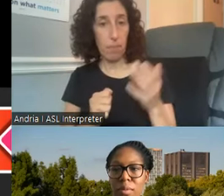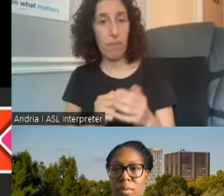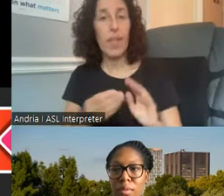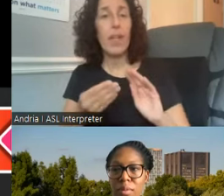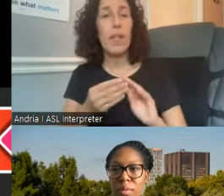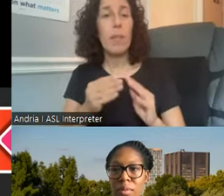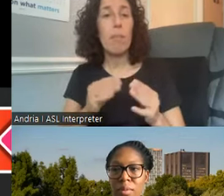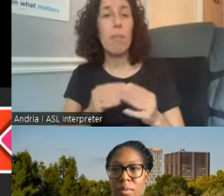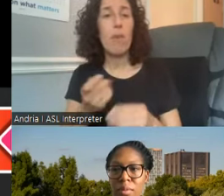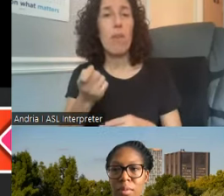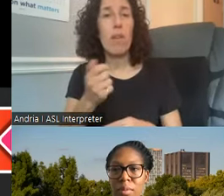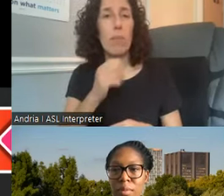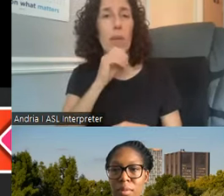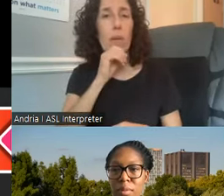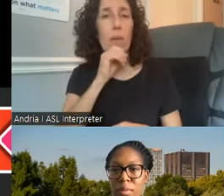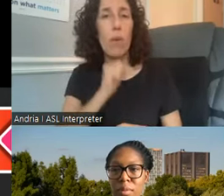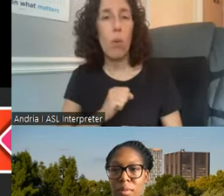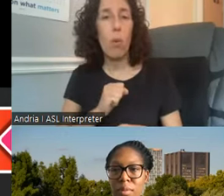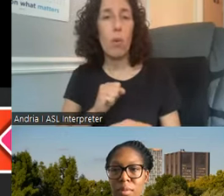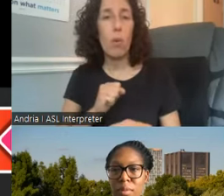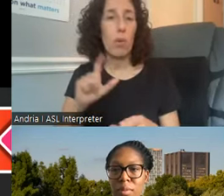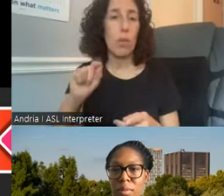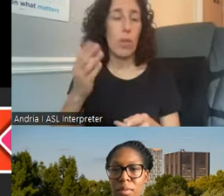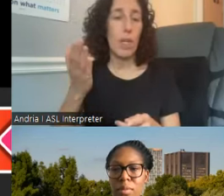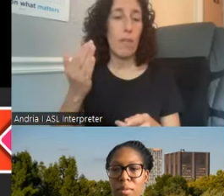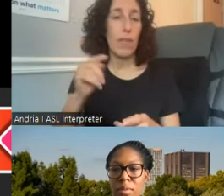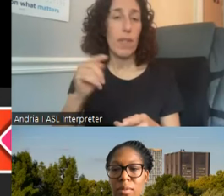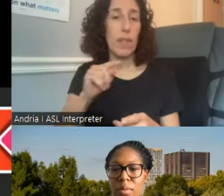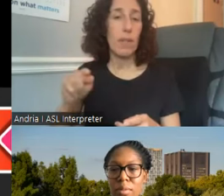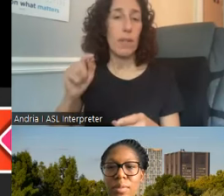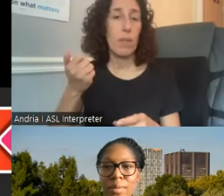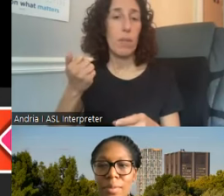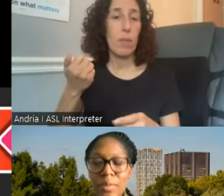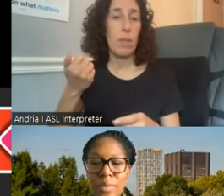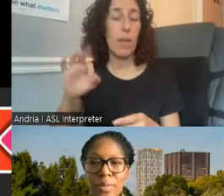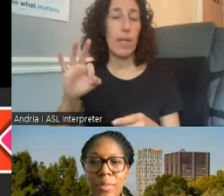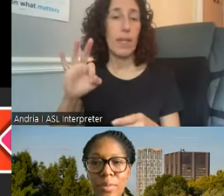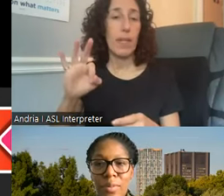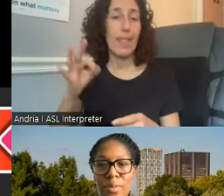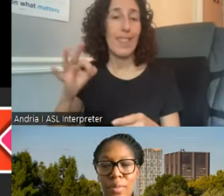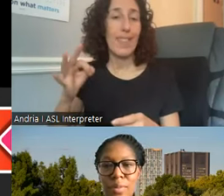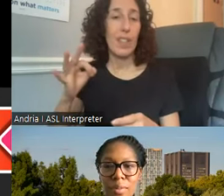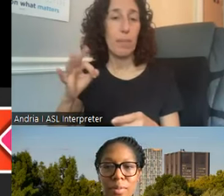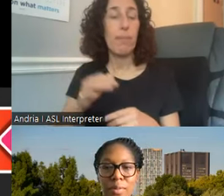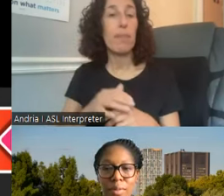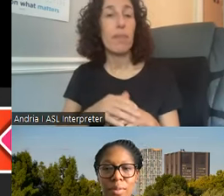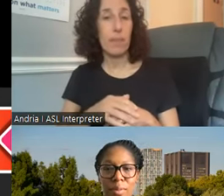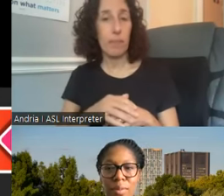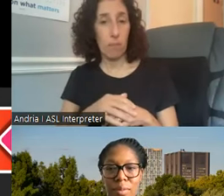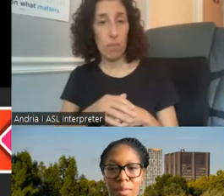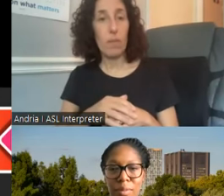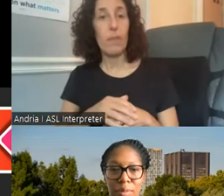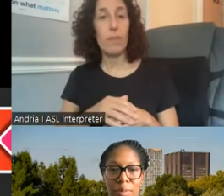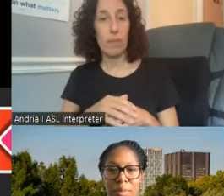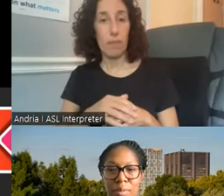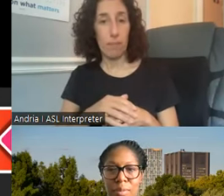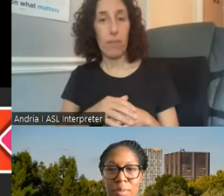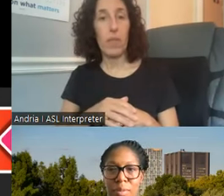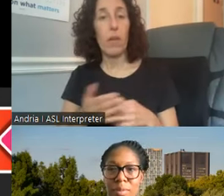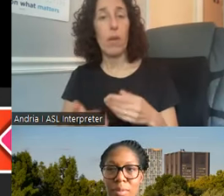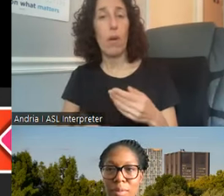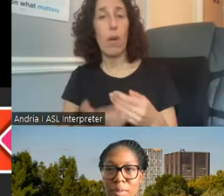know, typically we say there's about 1 million people with disabilities in the city. That's actually, we think, a little low.